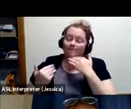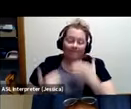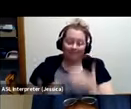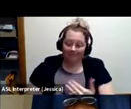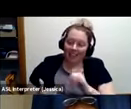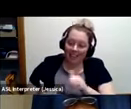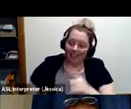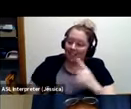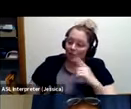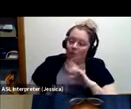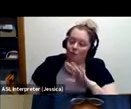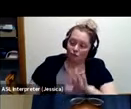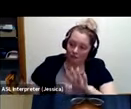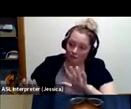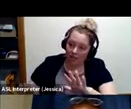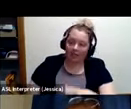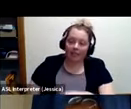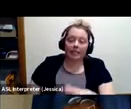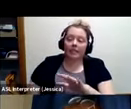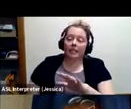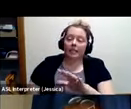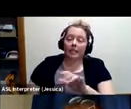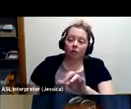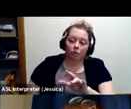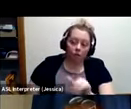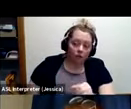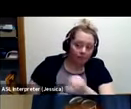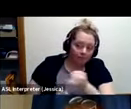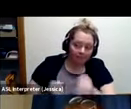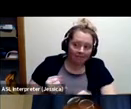great. And then Ciora, last but not least,